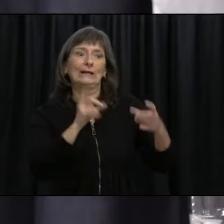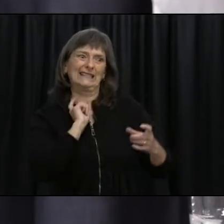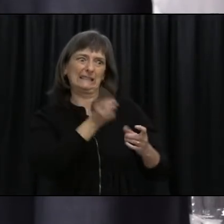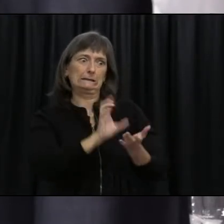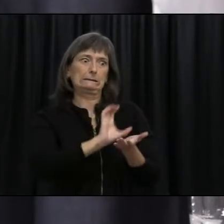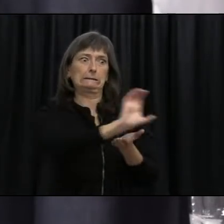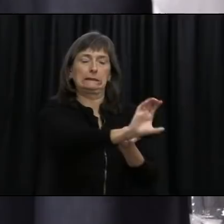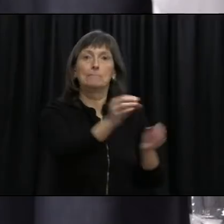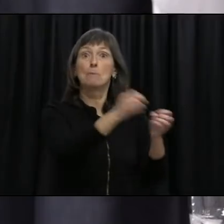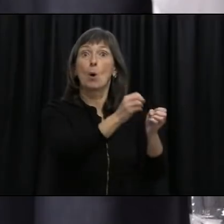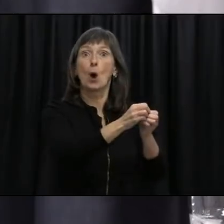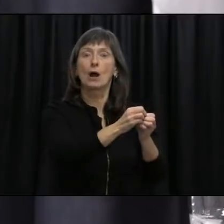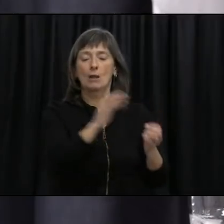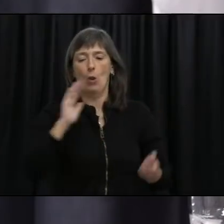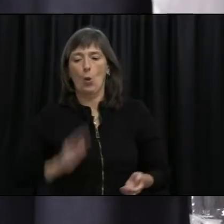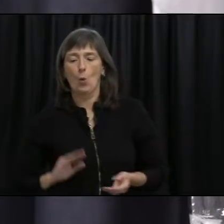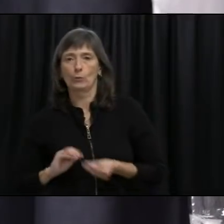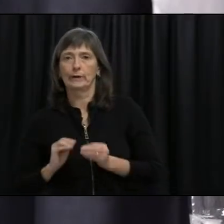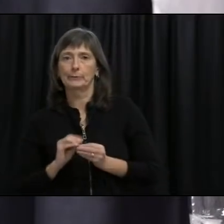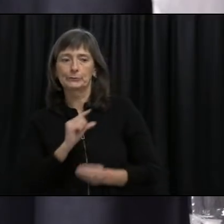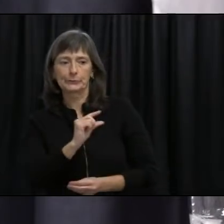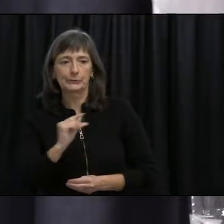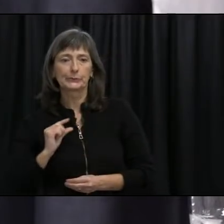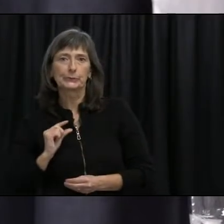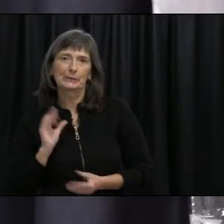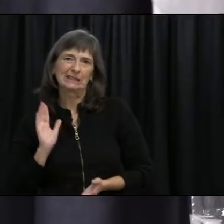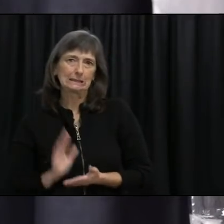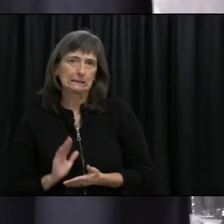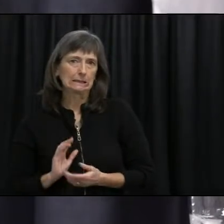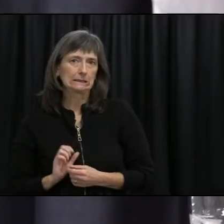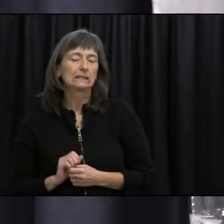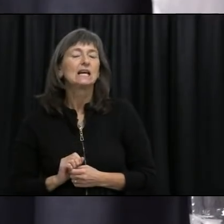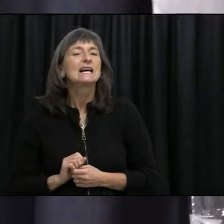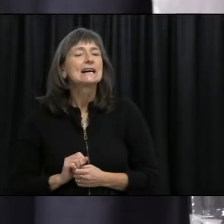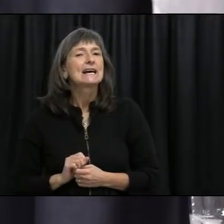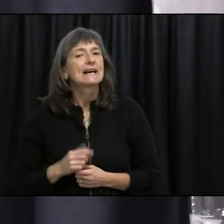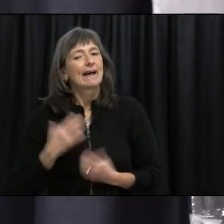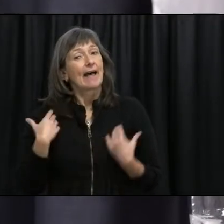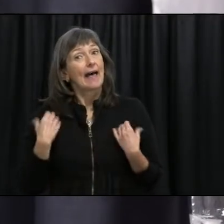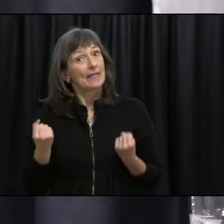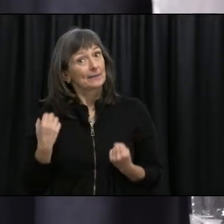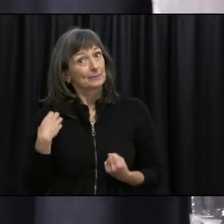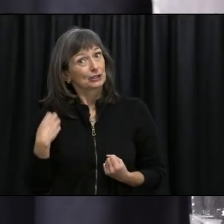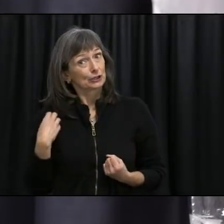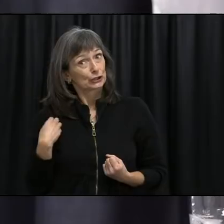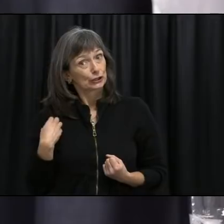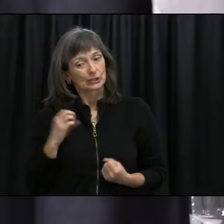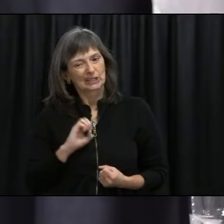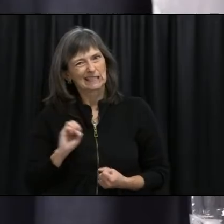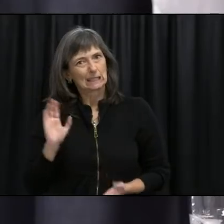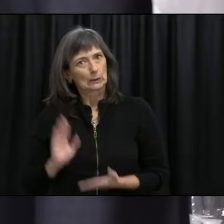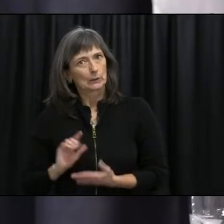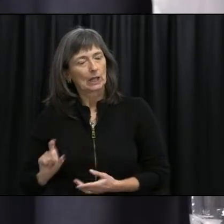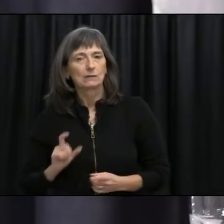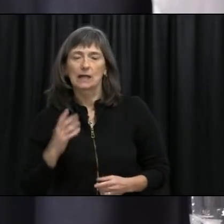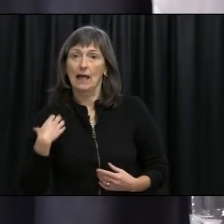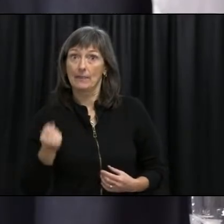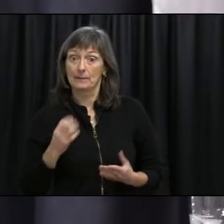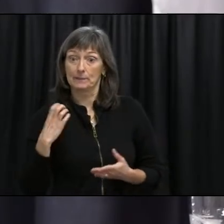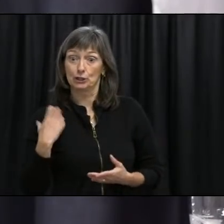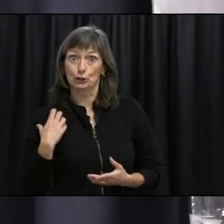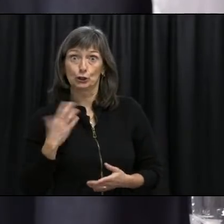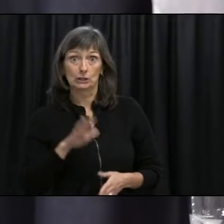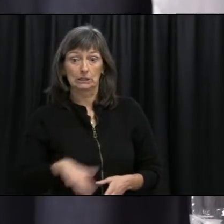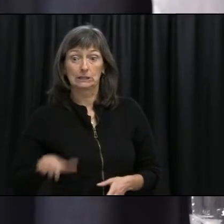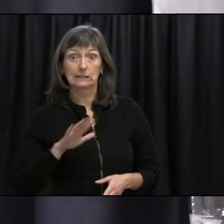low. I and certainly my colleagues in Atlantic Canada at the health minister's level made that very plain that we